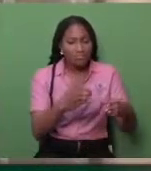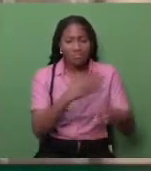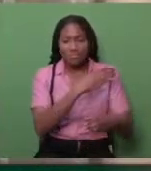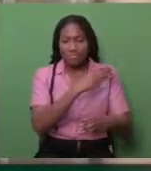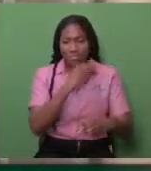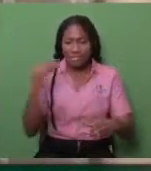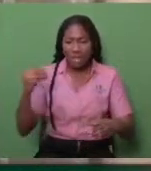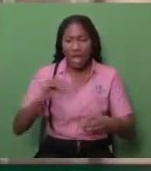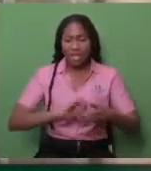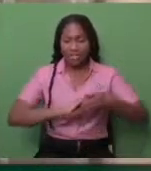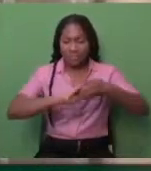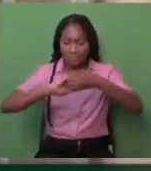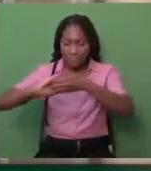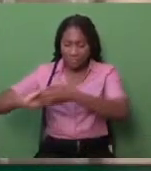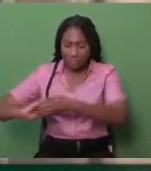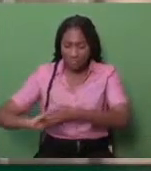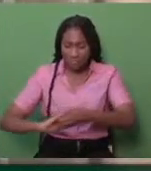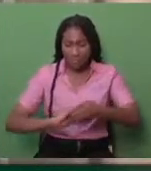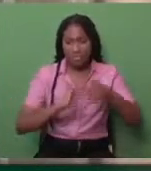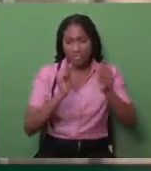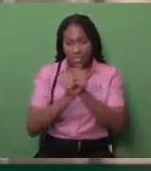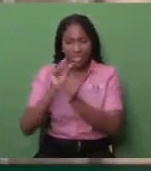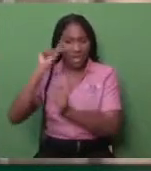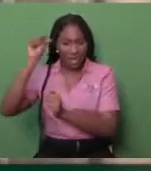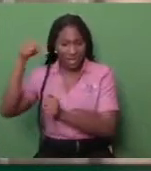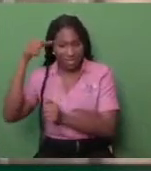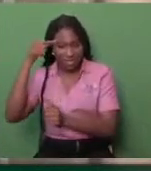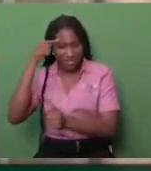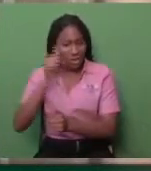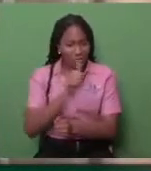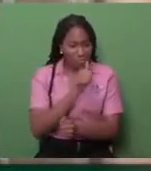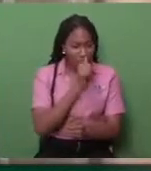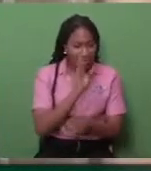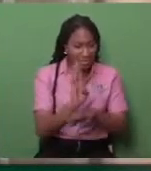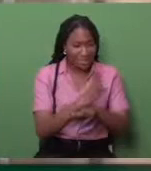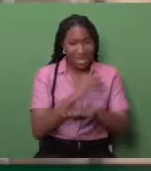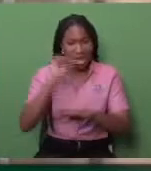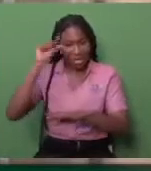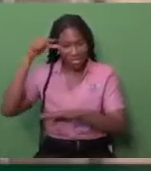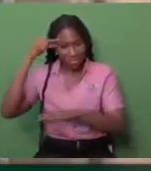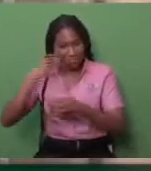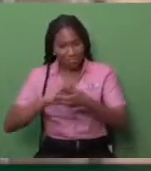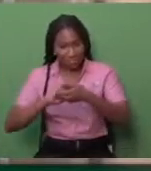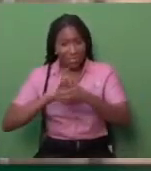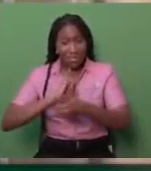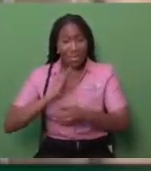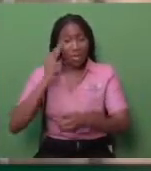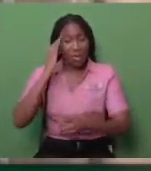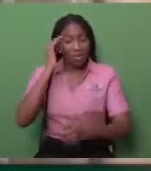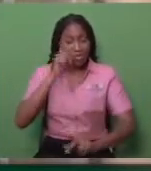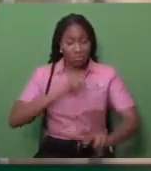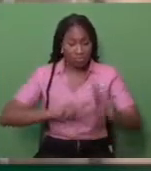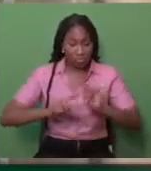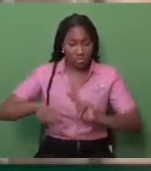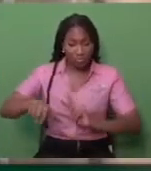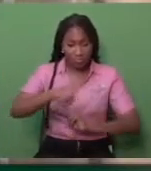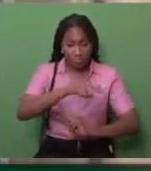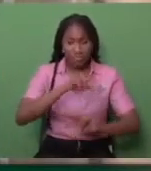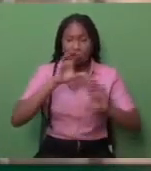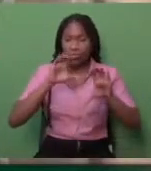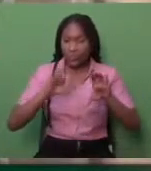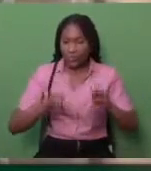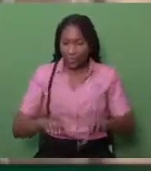development. I am confident in the will and ability of our people to adapt to these challenges and to